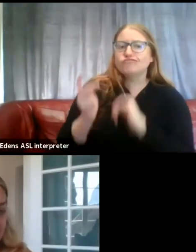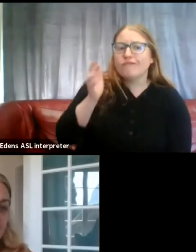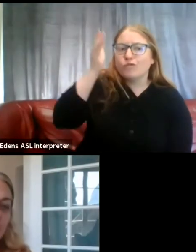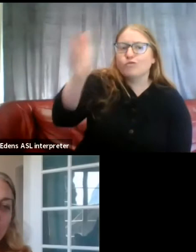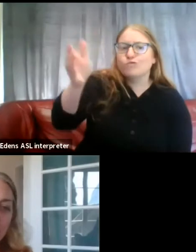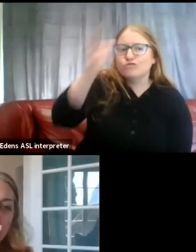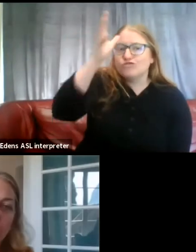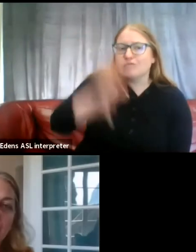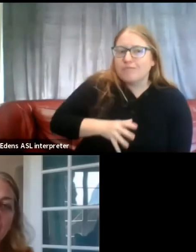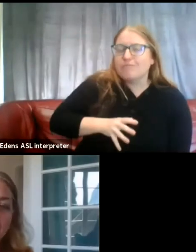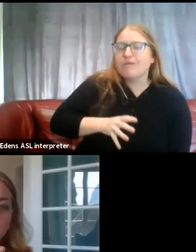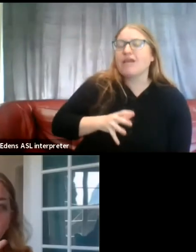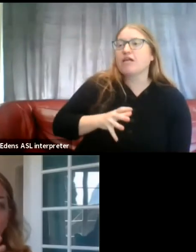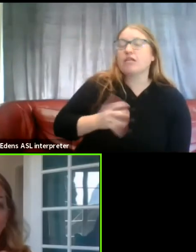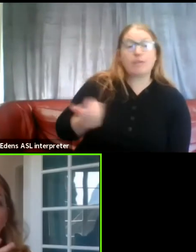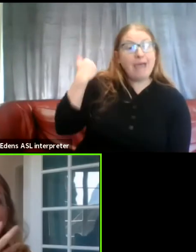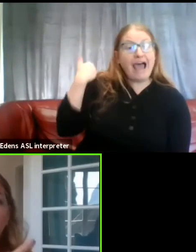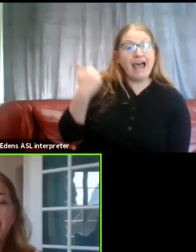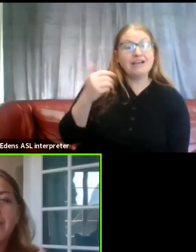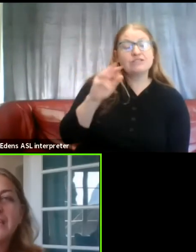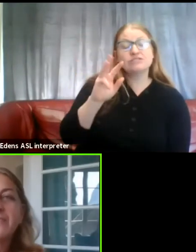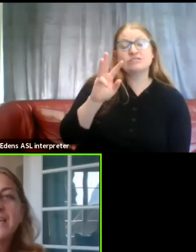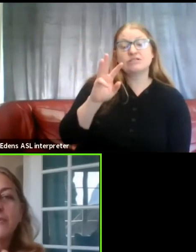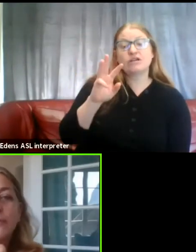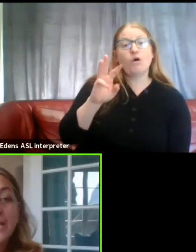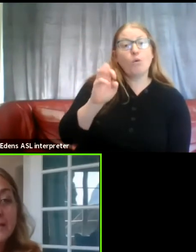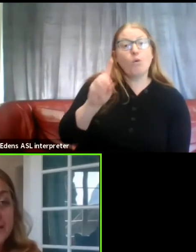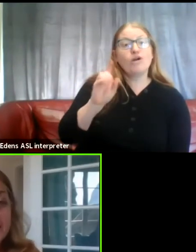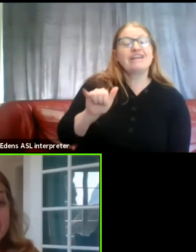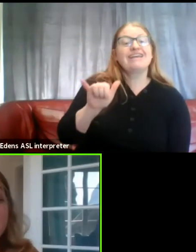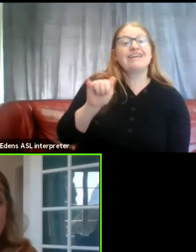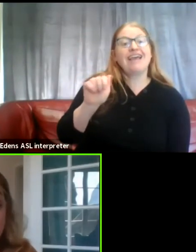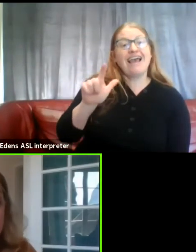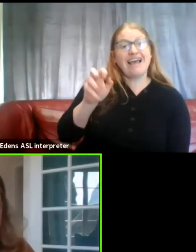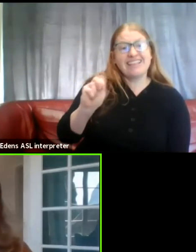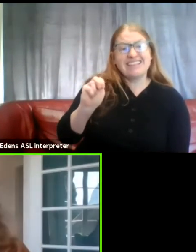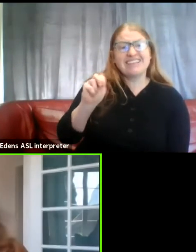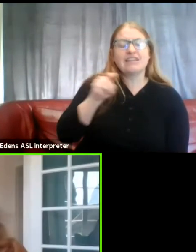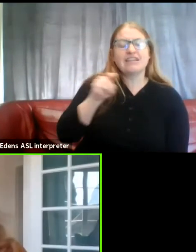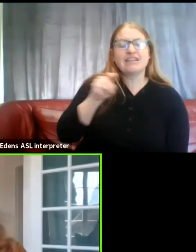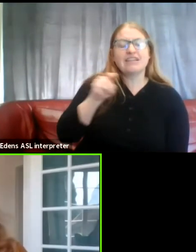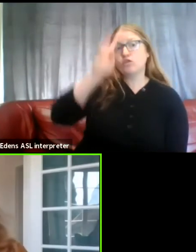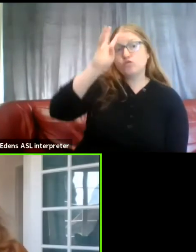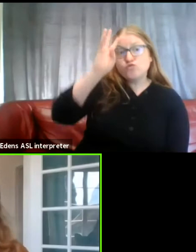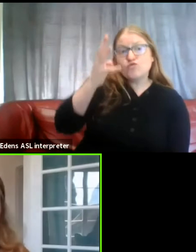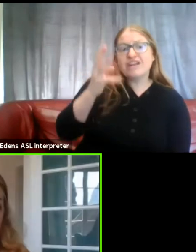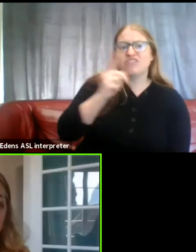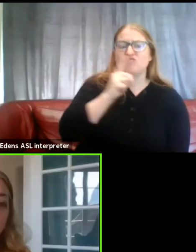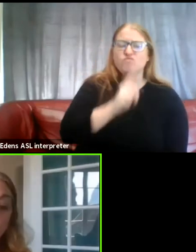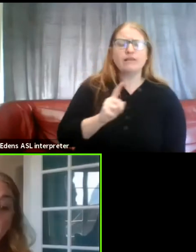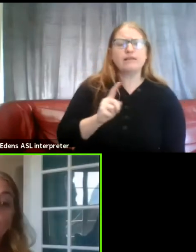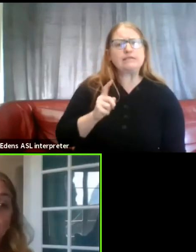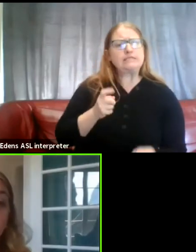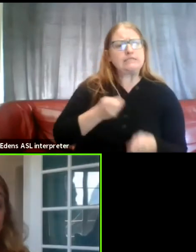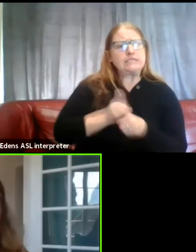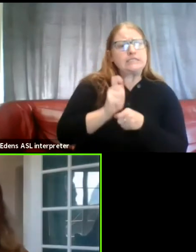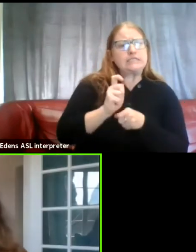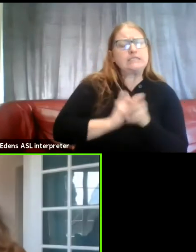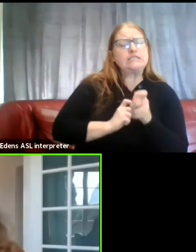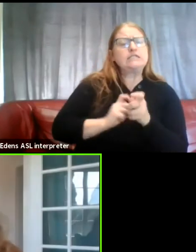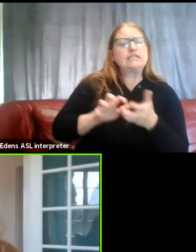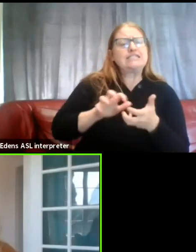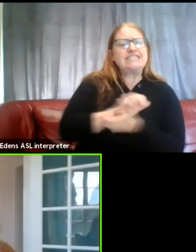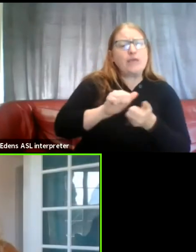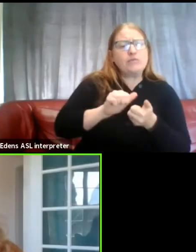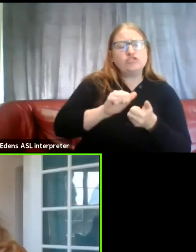et cetera, you know, were and Philip Roth, how they created these, as you said, you know, these damaging stereotypes. They really ran with them, the Jewish